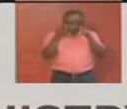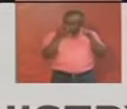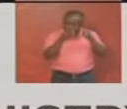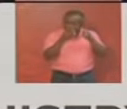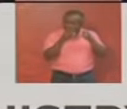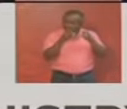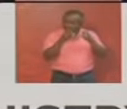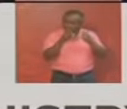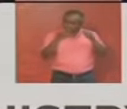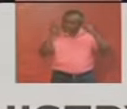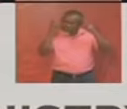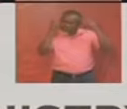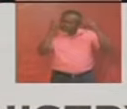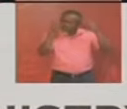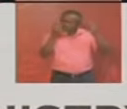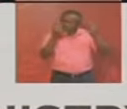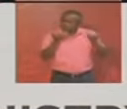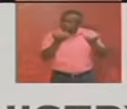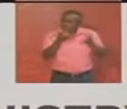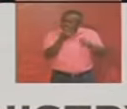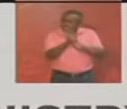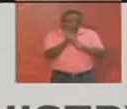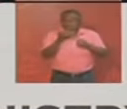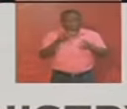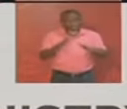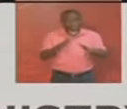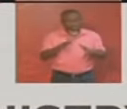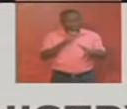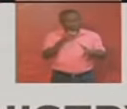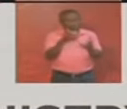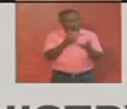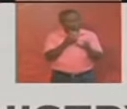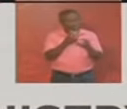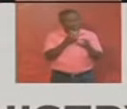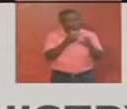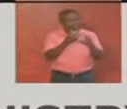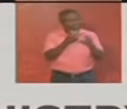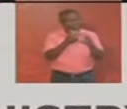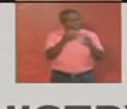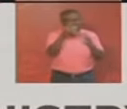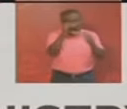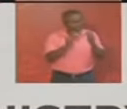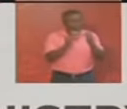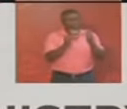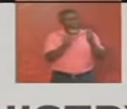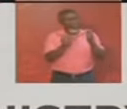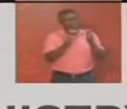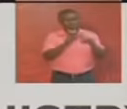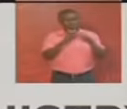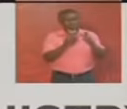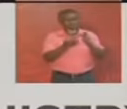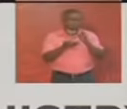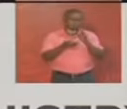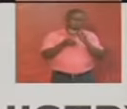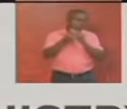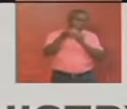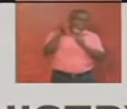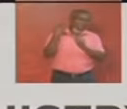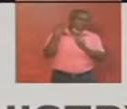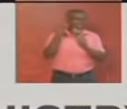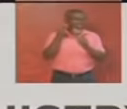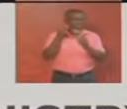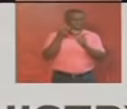continue along that process without really having a shift or change in the actual policy. Again, that's a much more high-level